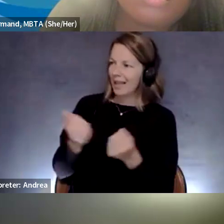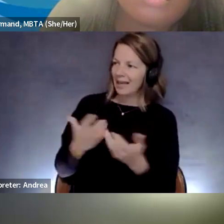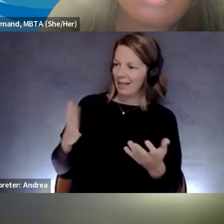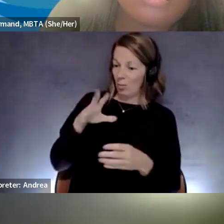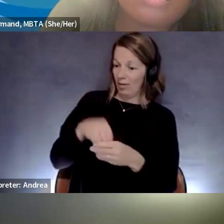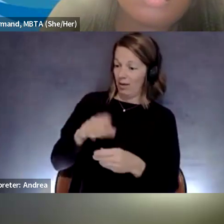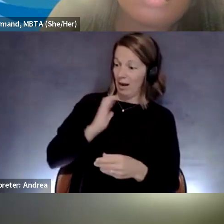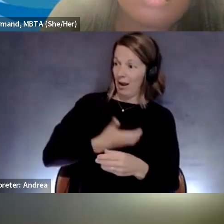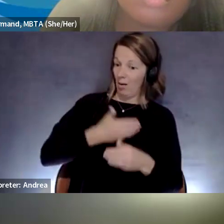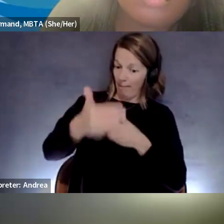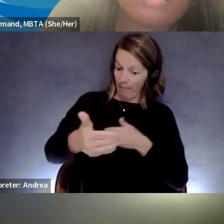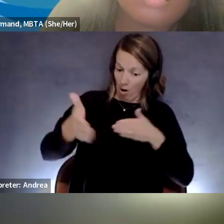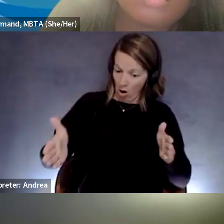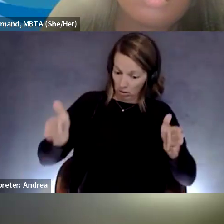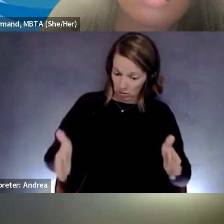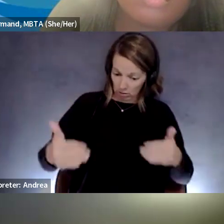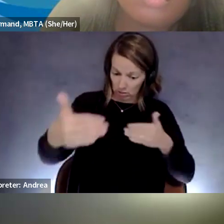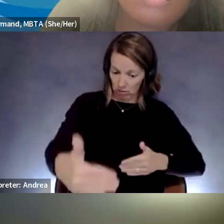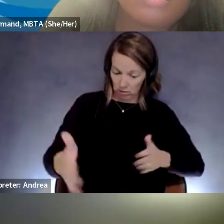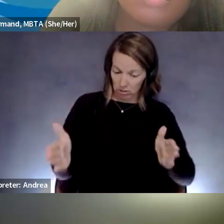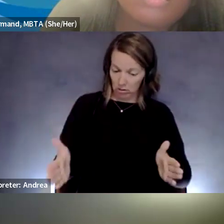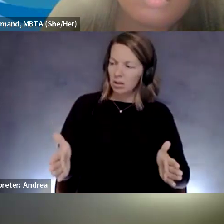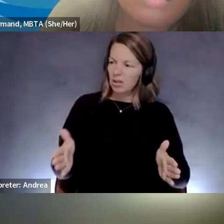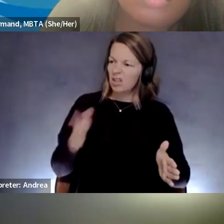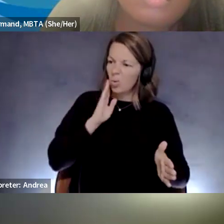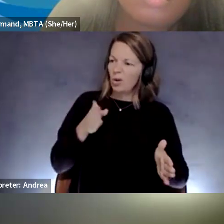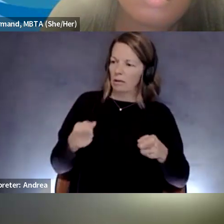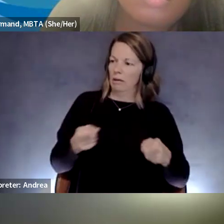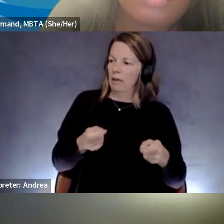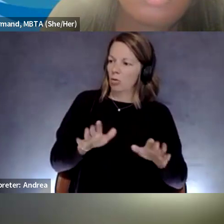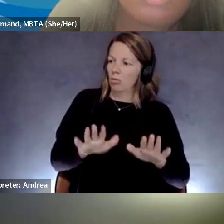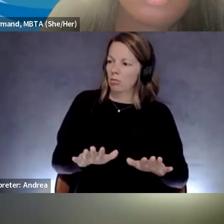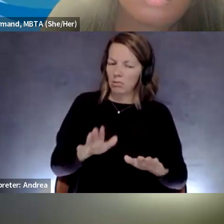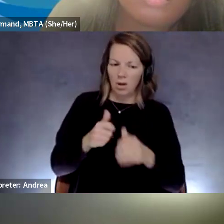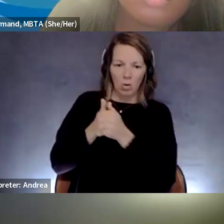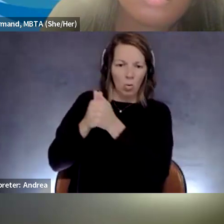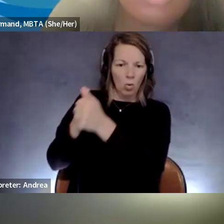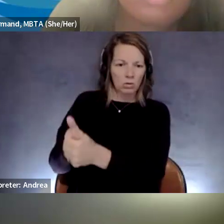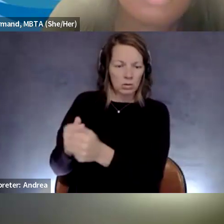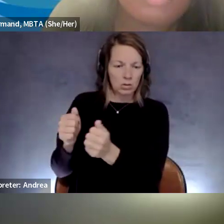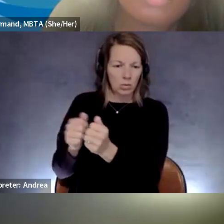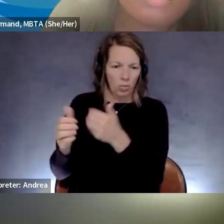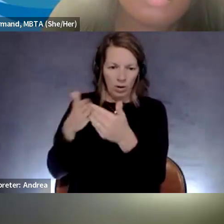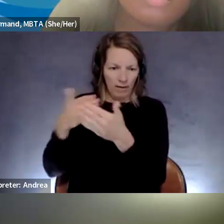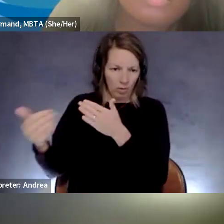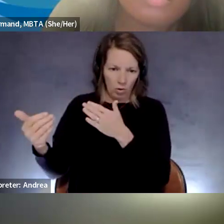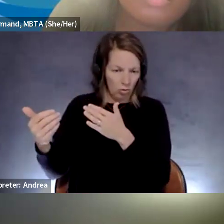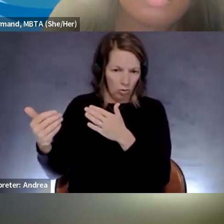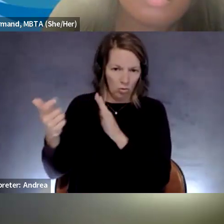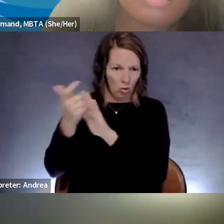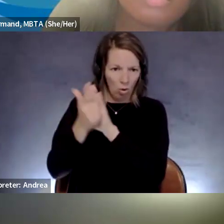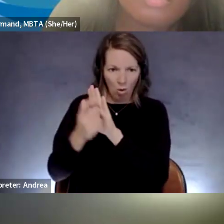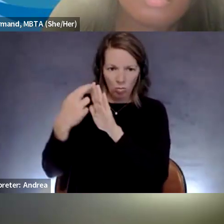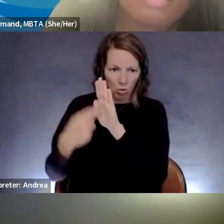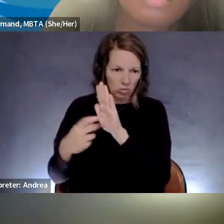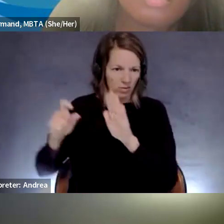our box or bathtub, that we're gonna handle in accordance with whatever safe